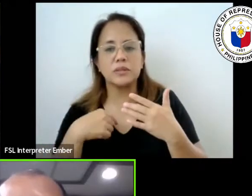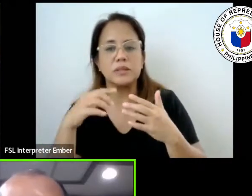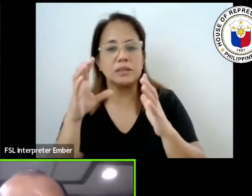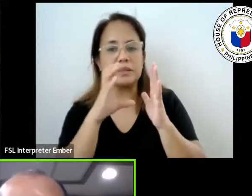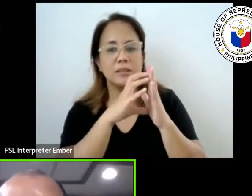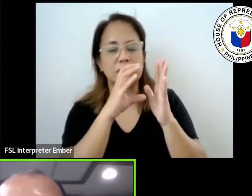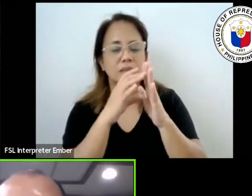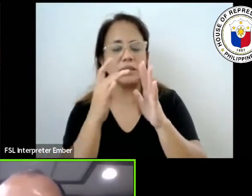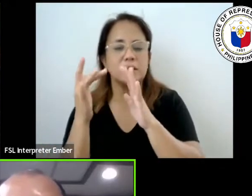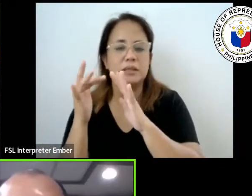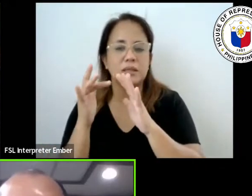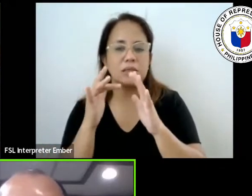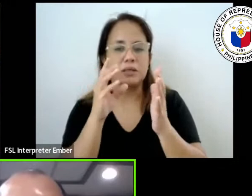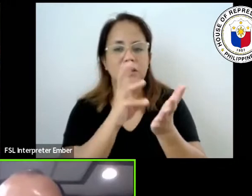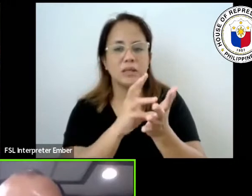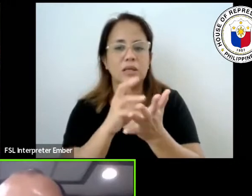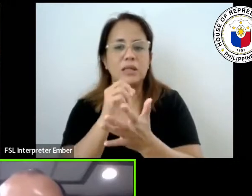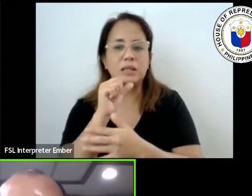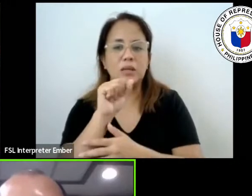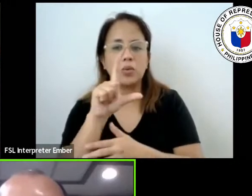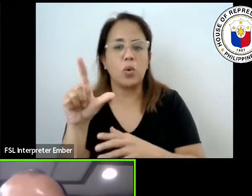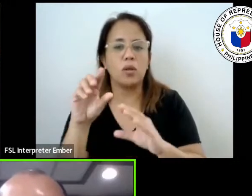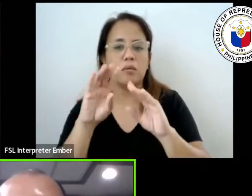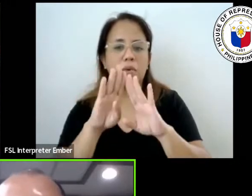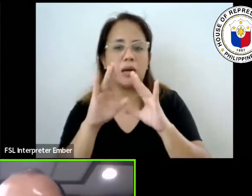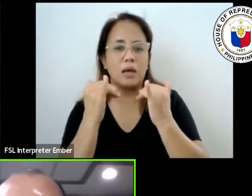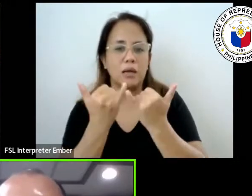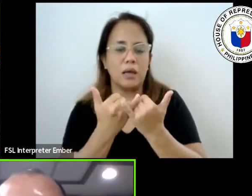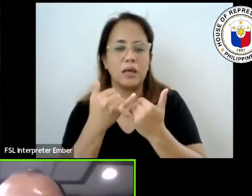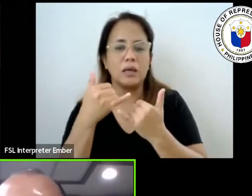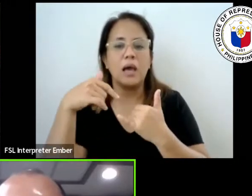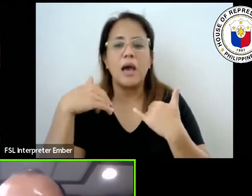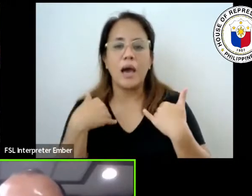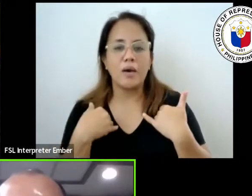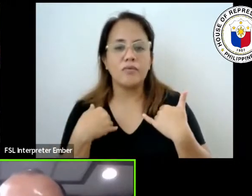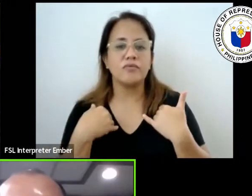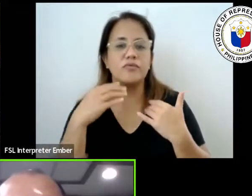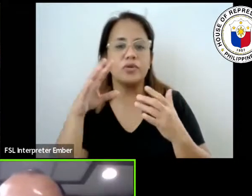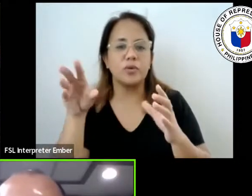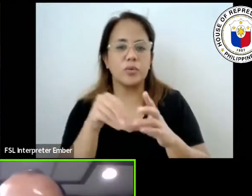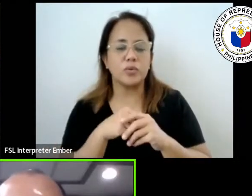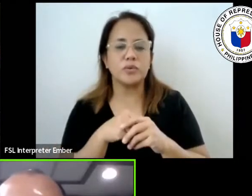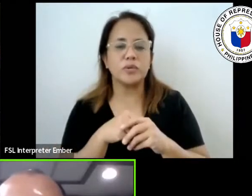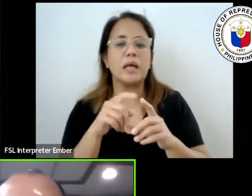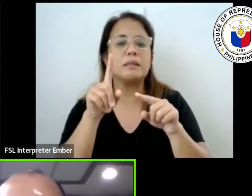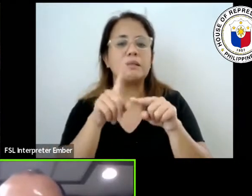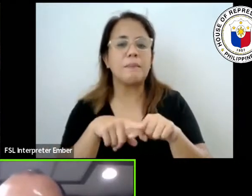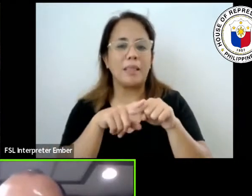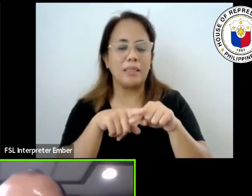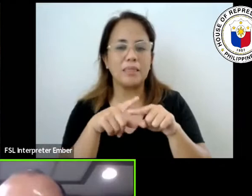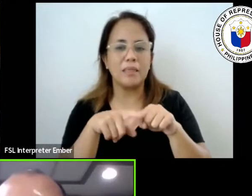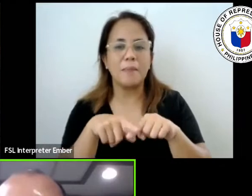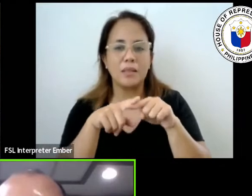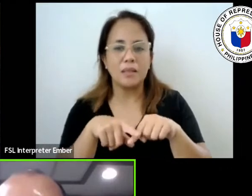and municipalities, not all barangays within them have coverage. It depends on the